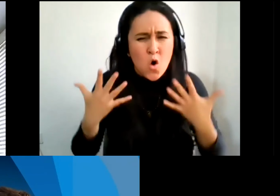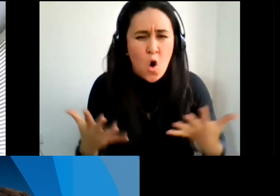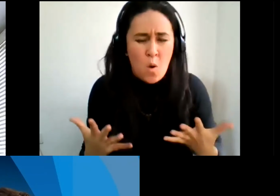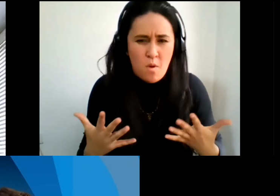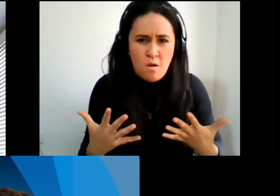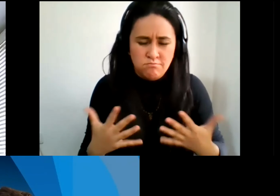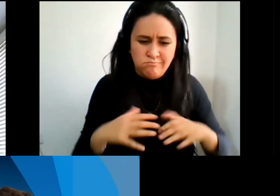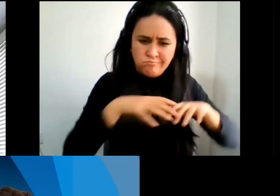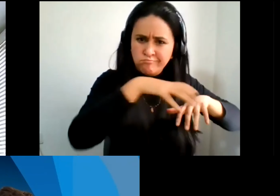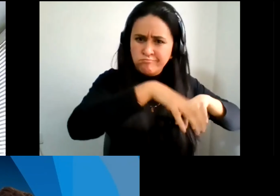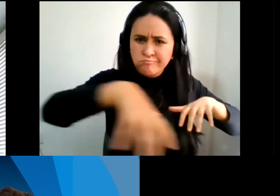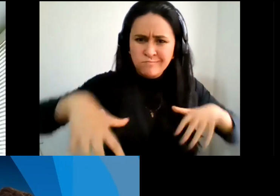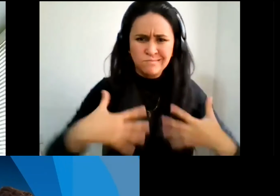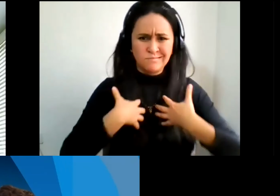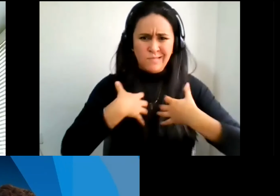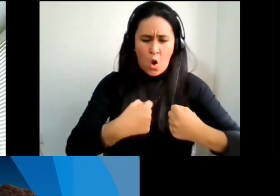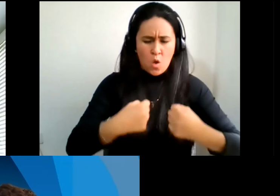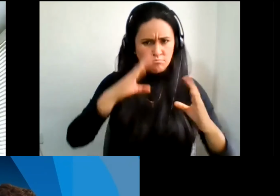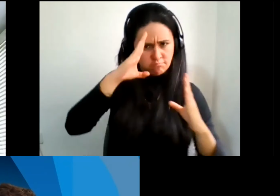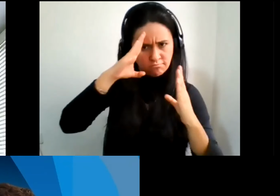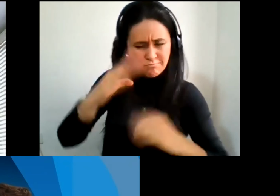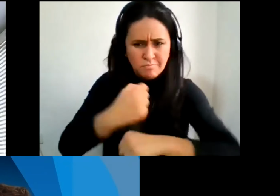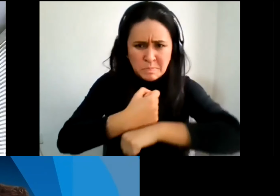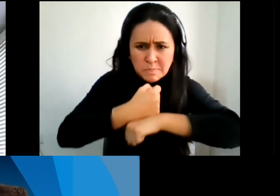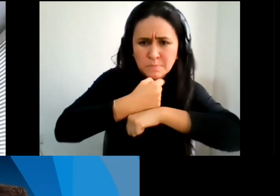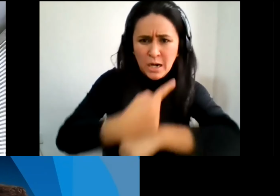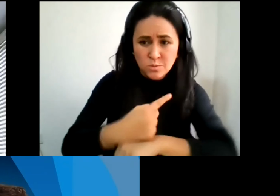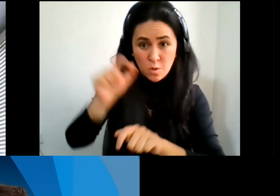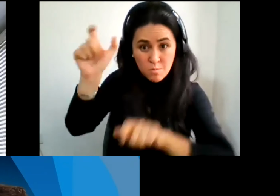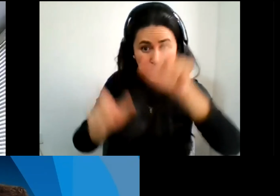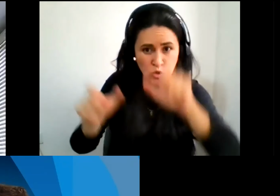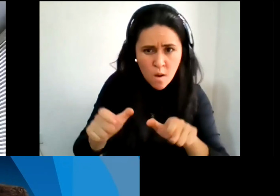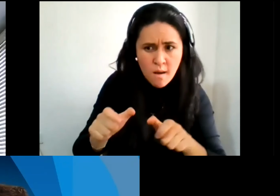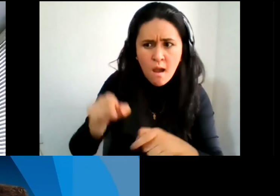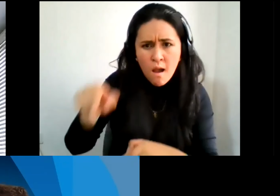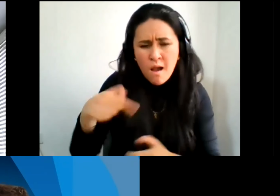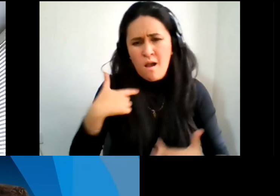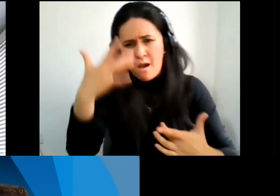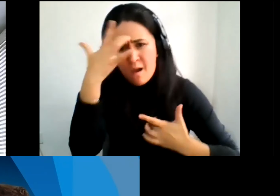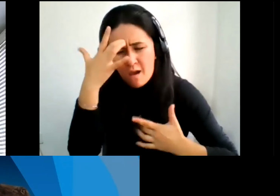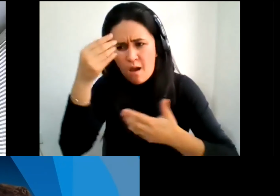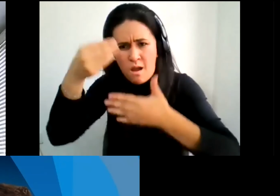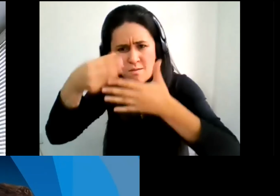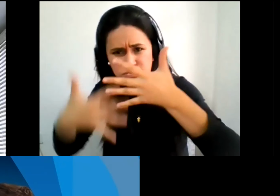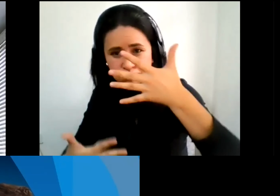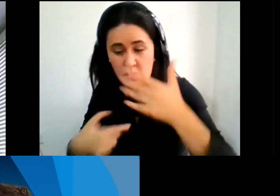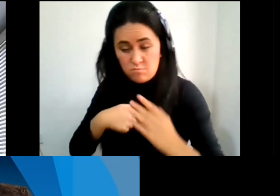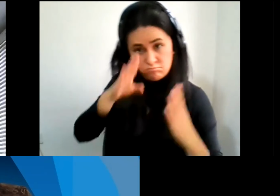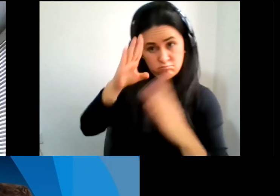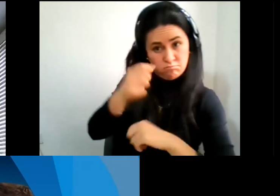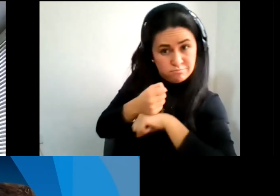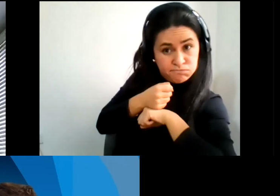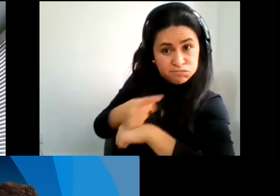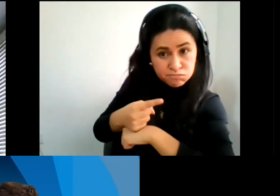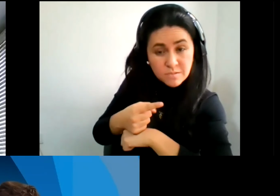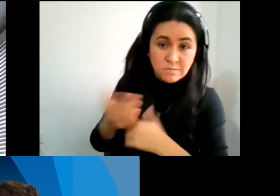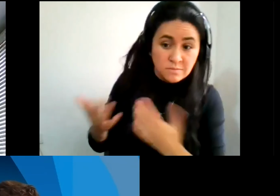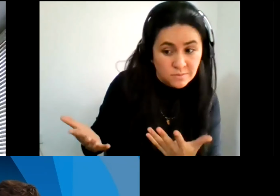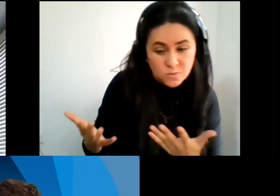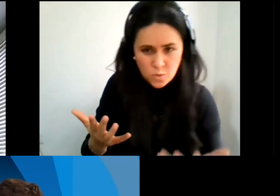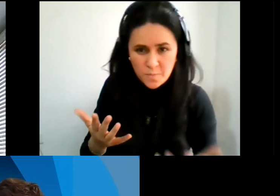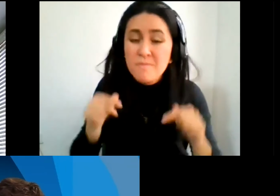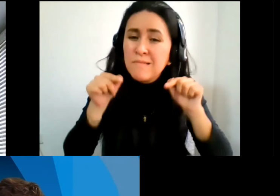what the health system's response capacity is to deal with the health needs of the population. And it's in that respect